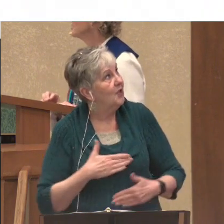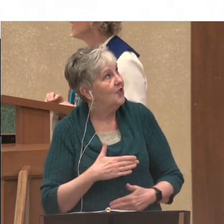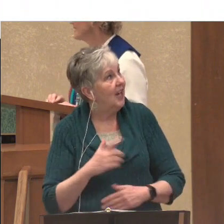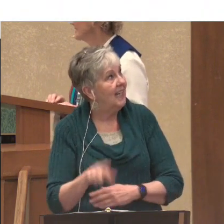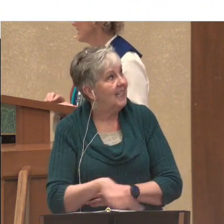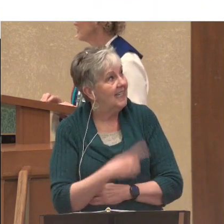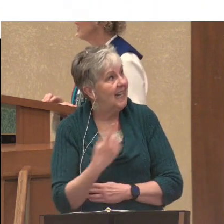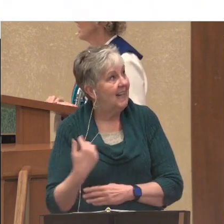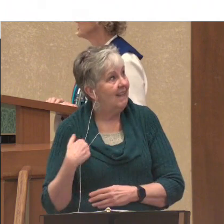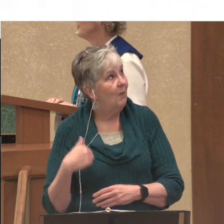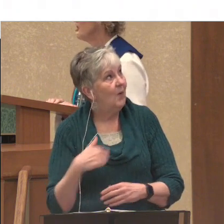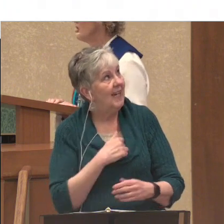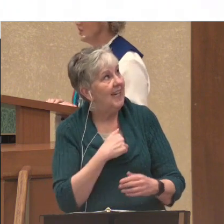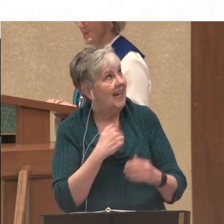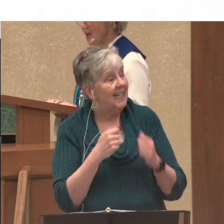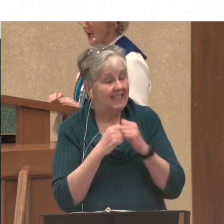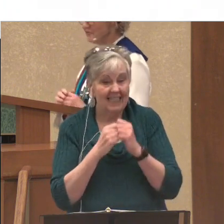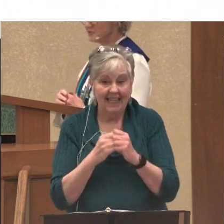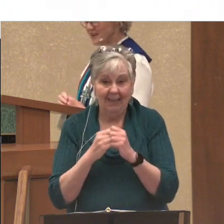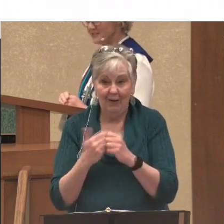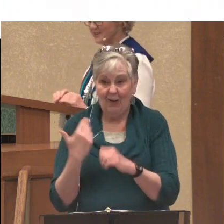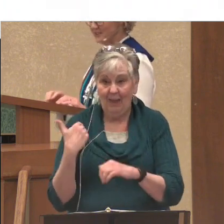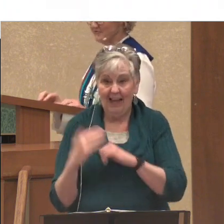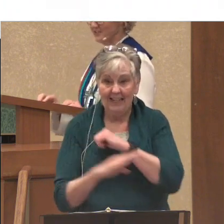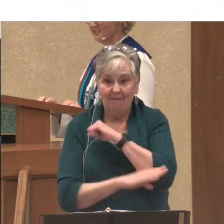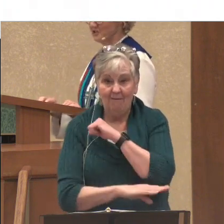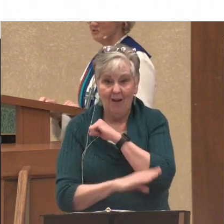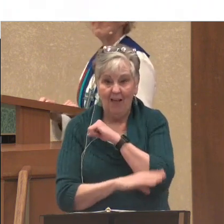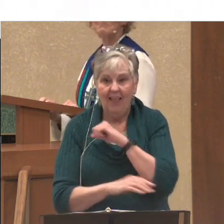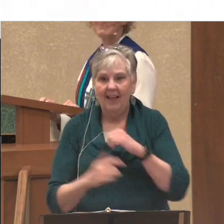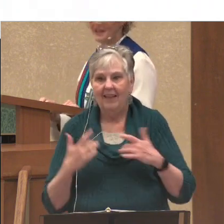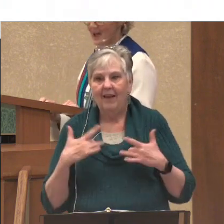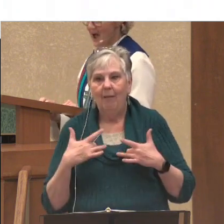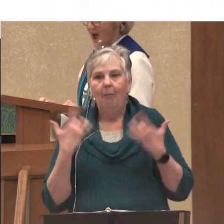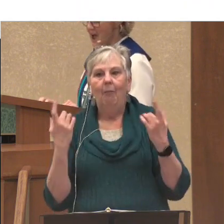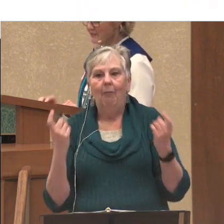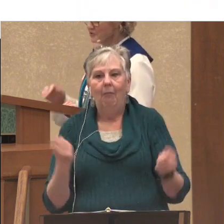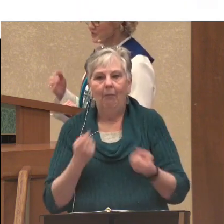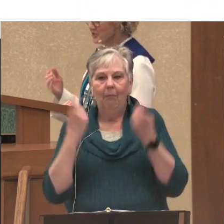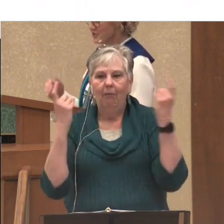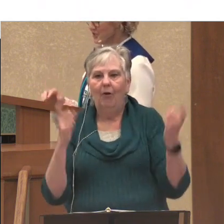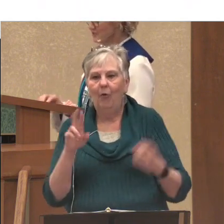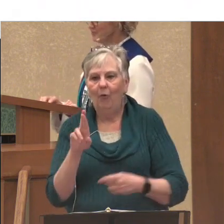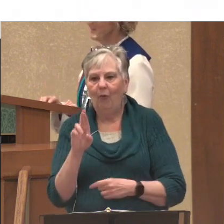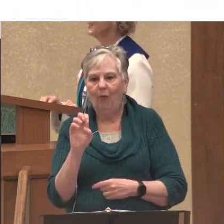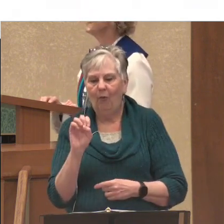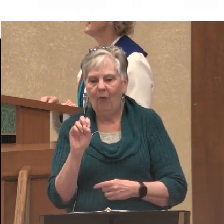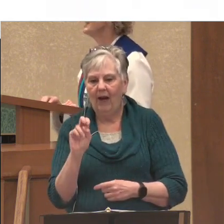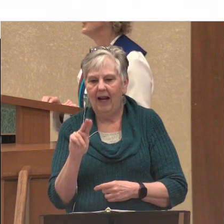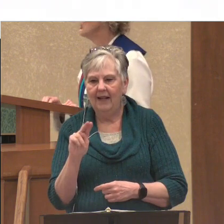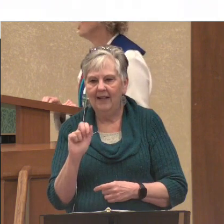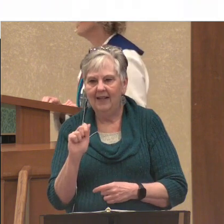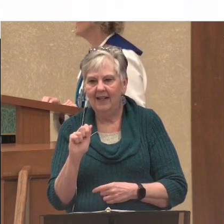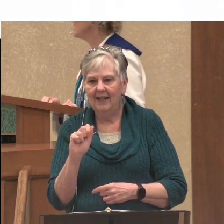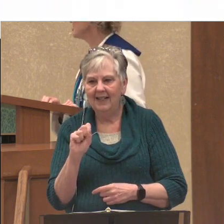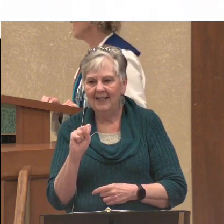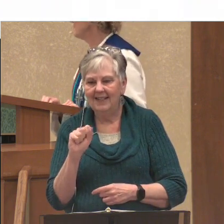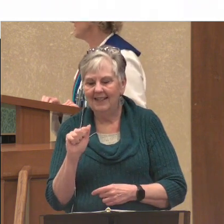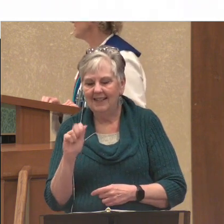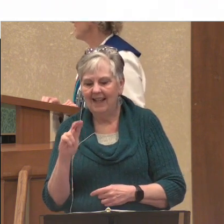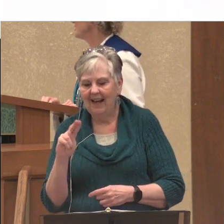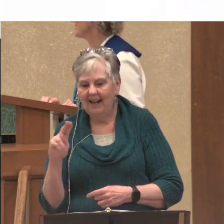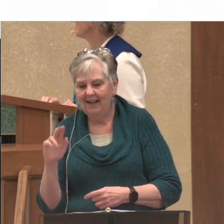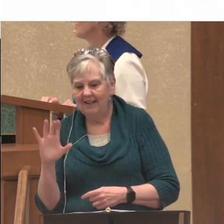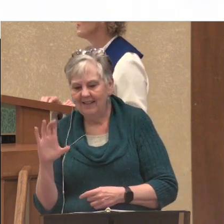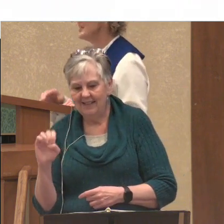that we spent together last fall at the Renaissance Festival. I have a tradition of spending a day alone with each of